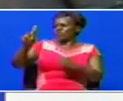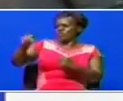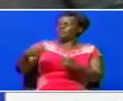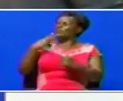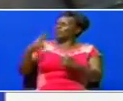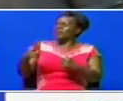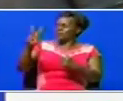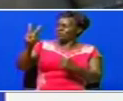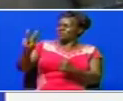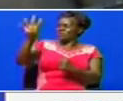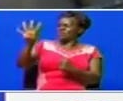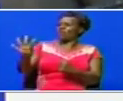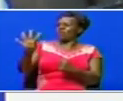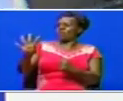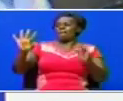6,762,224.